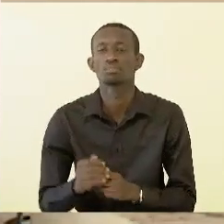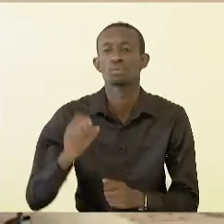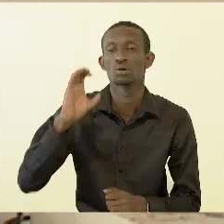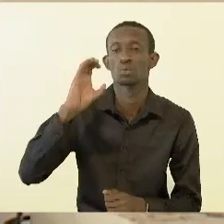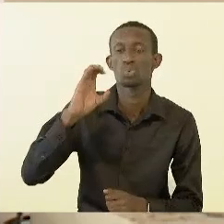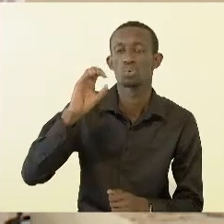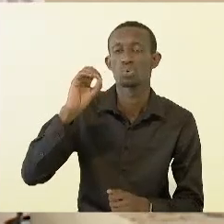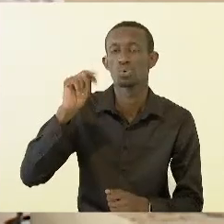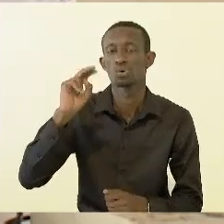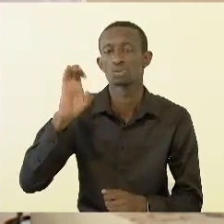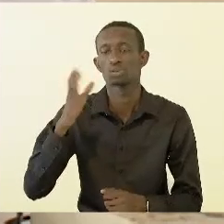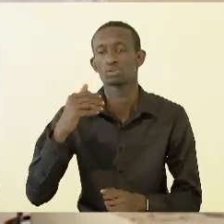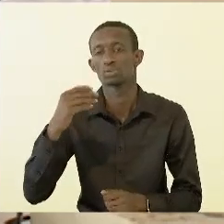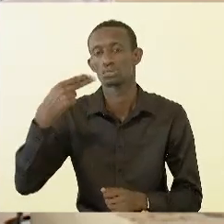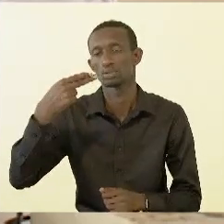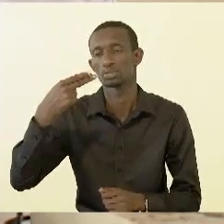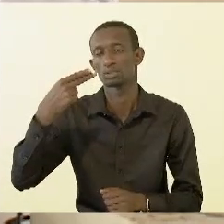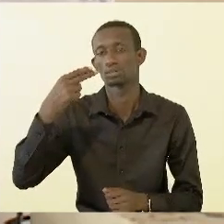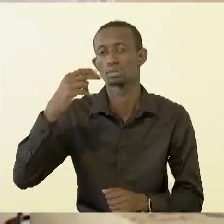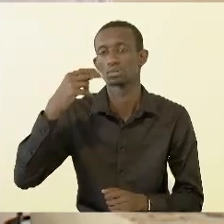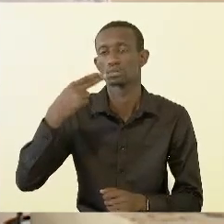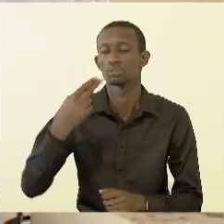acid. Concentrated sulfuric acid.